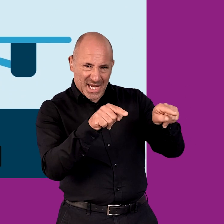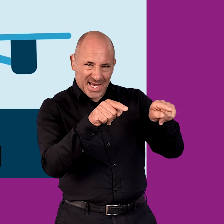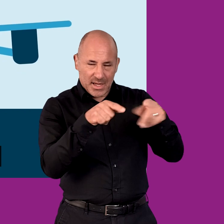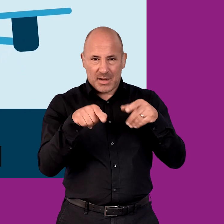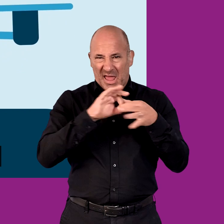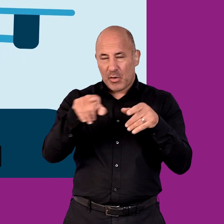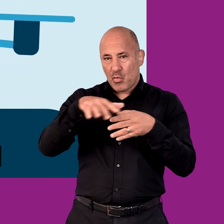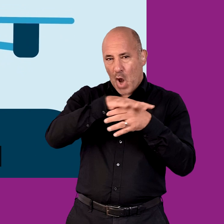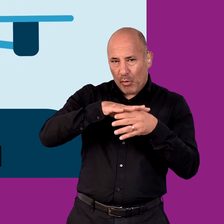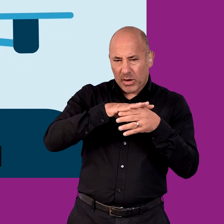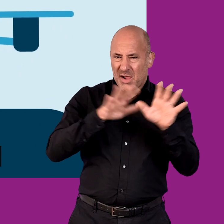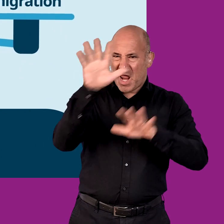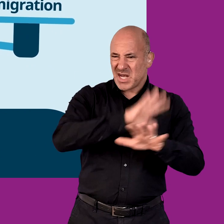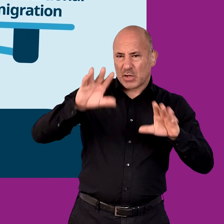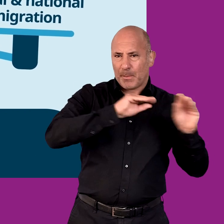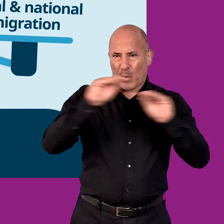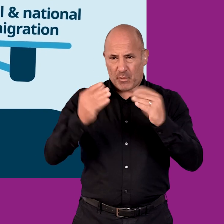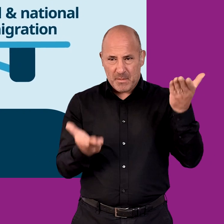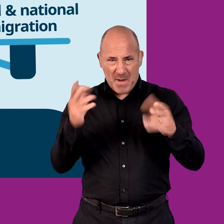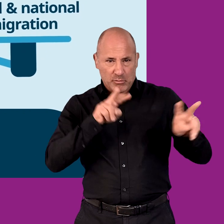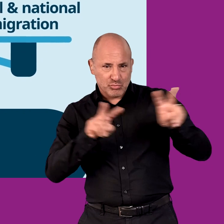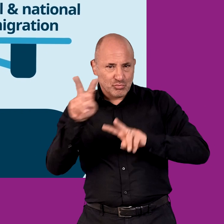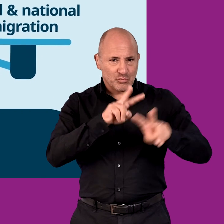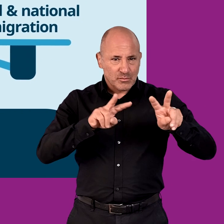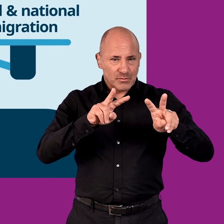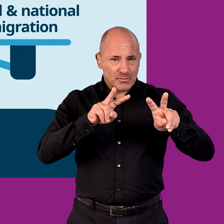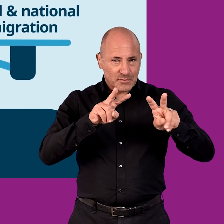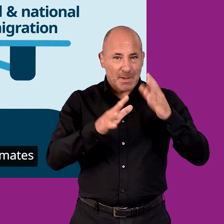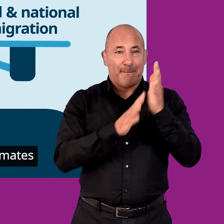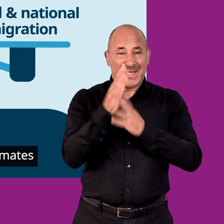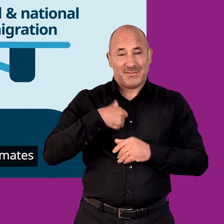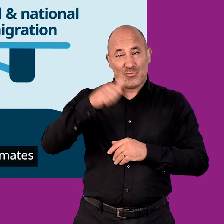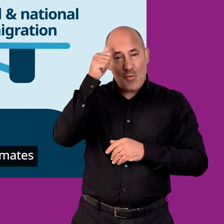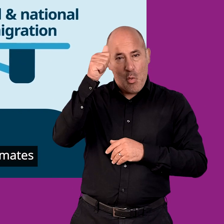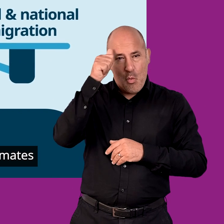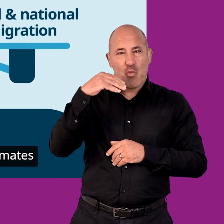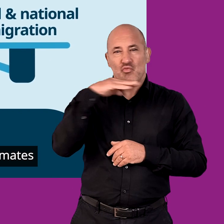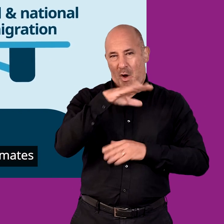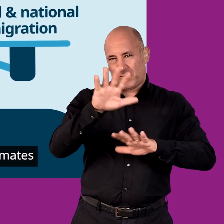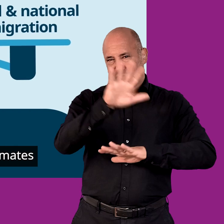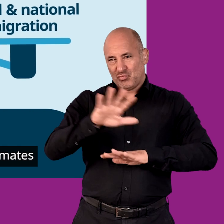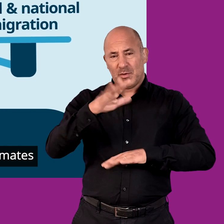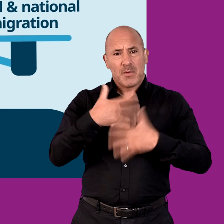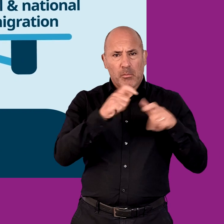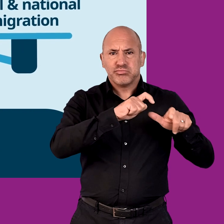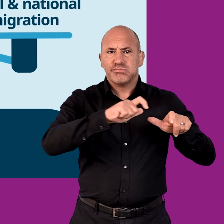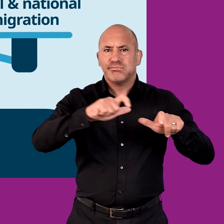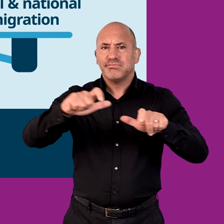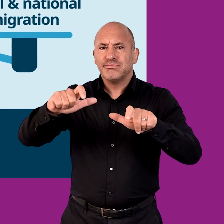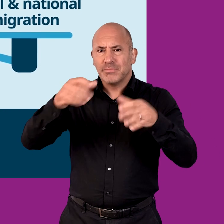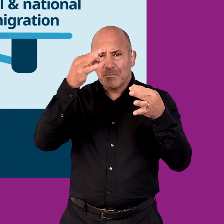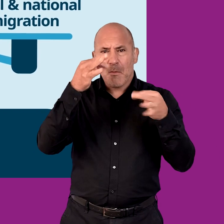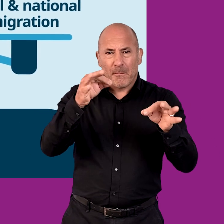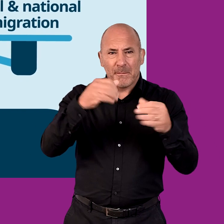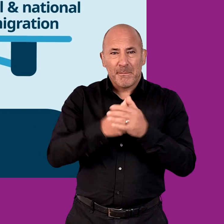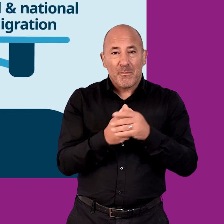count of the population alongside local and national migration. This makes sure that our population estimates are consistent